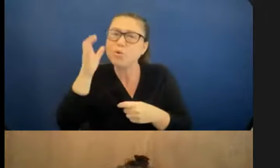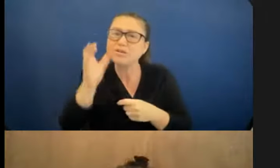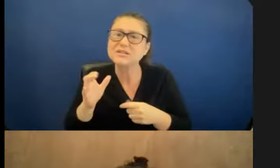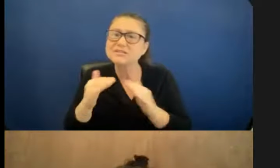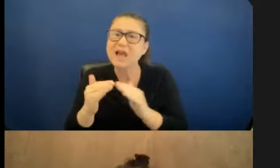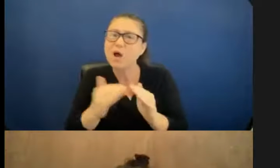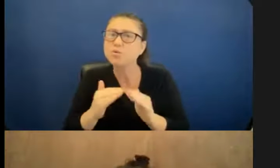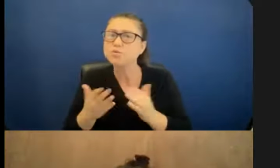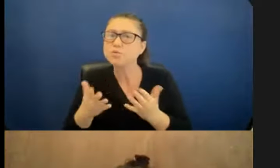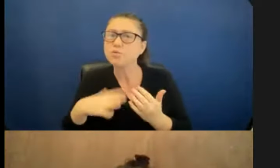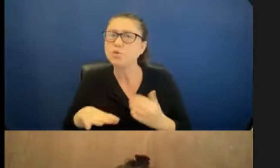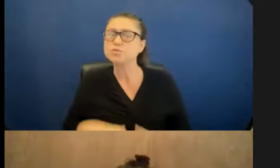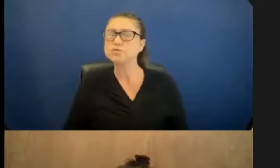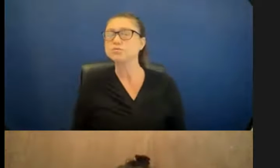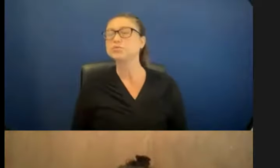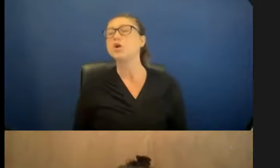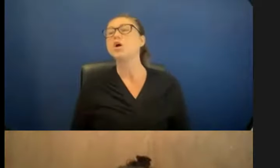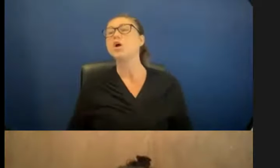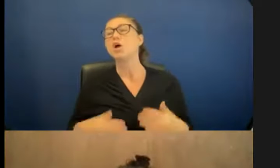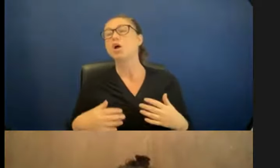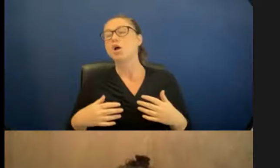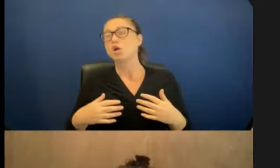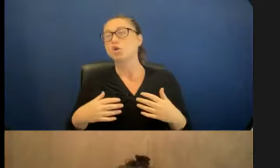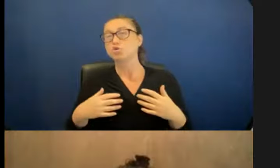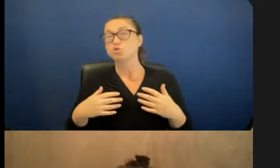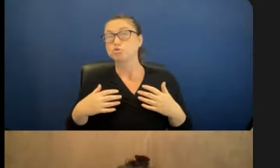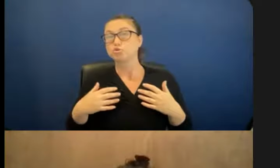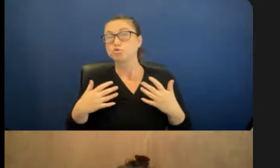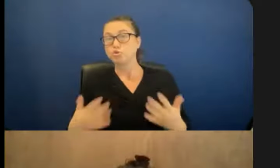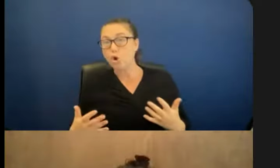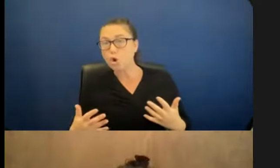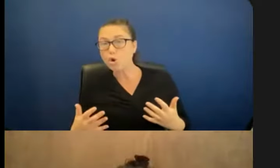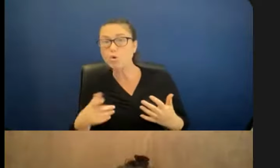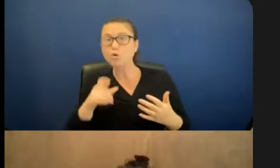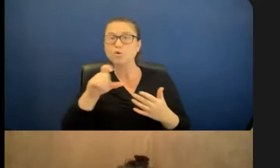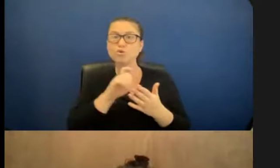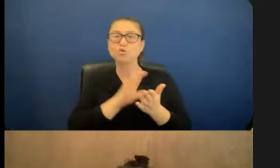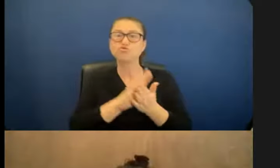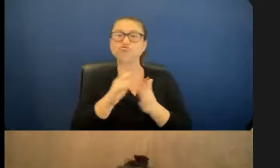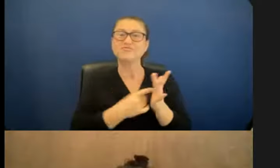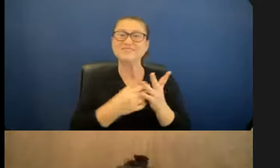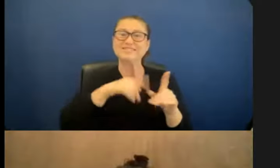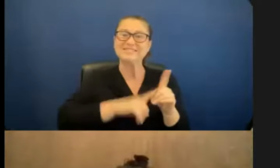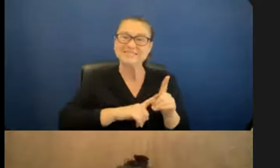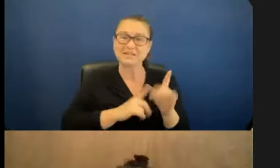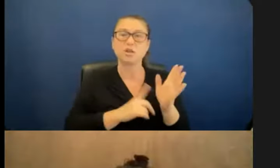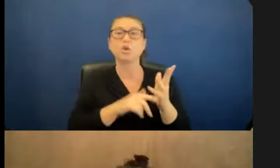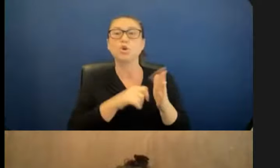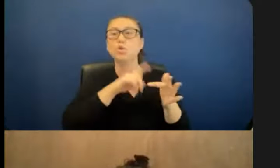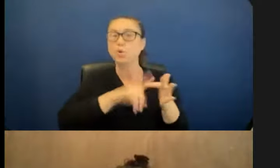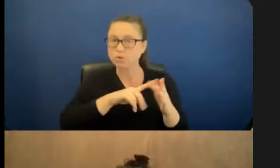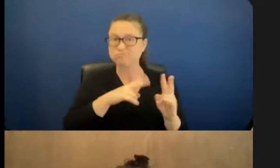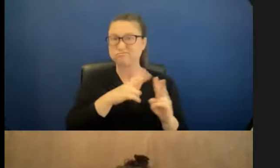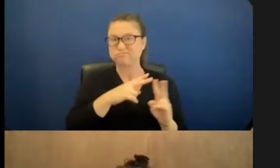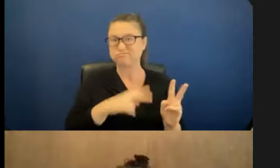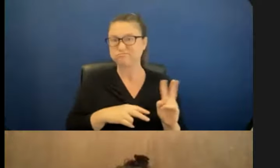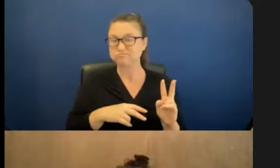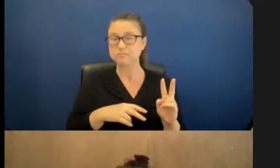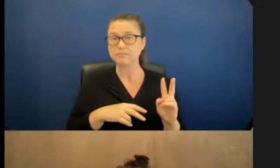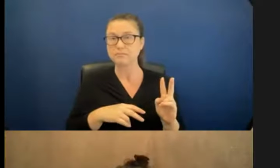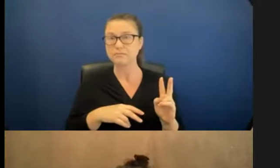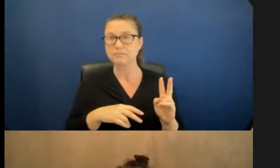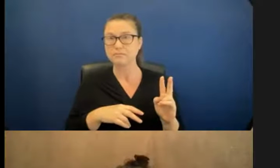Um, so Christy and Luke kind of started, launched the program with a, um, we'll pay